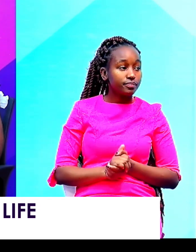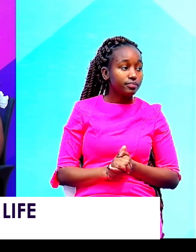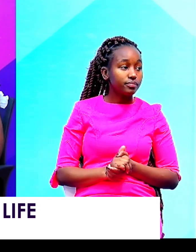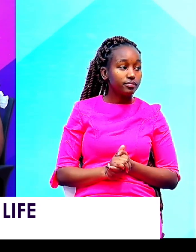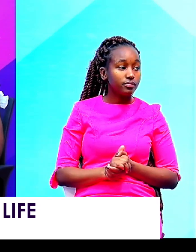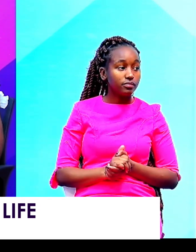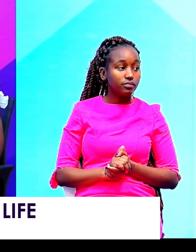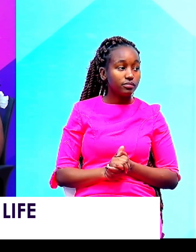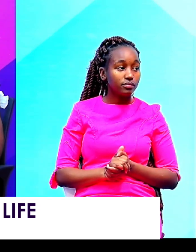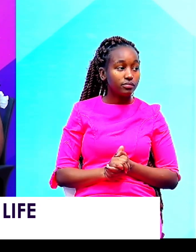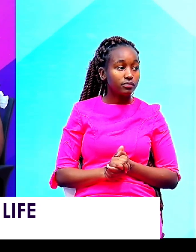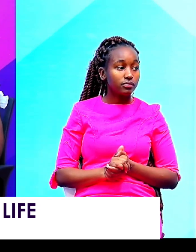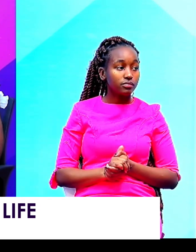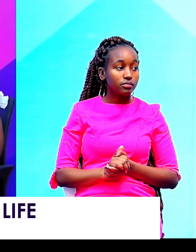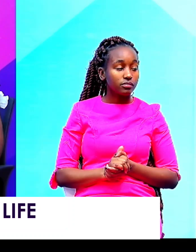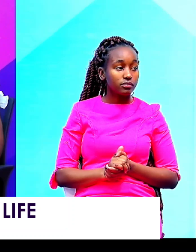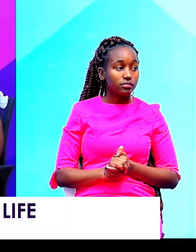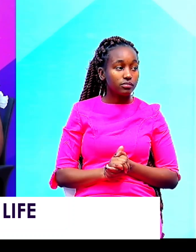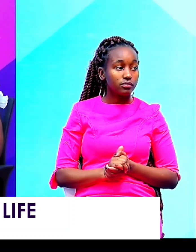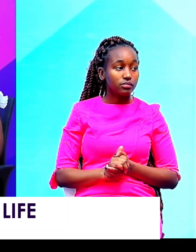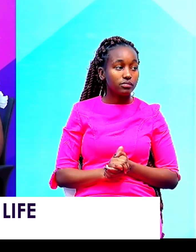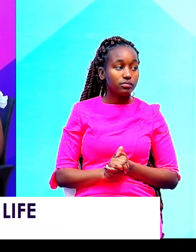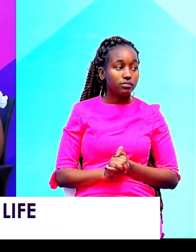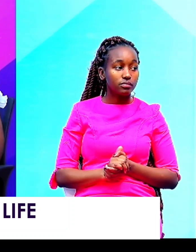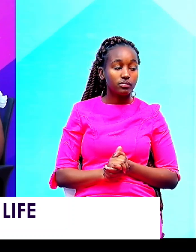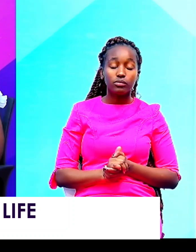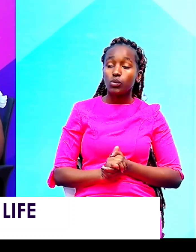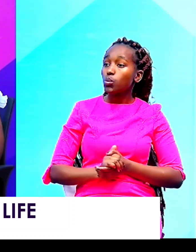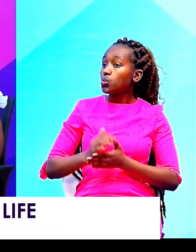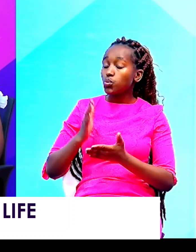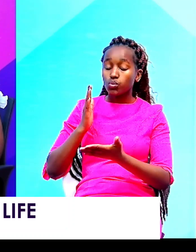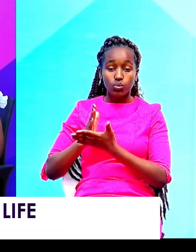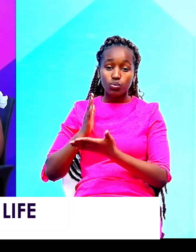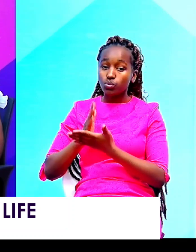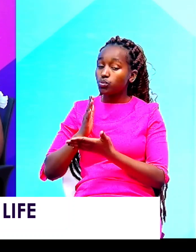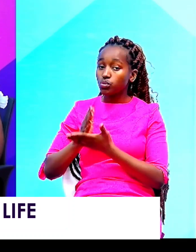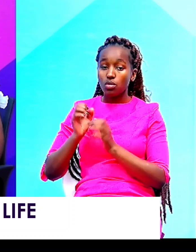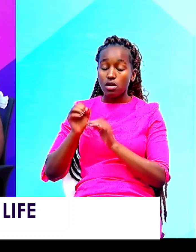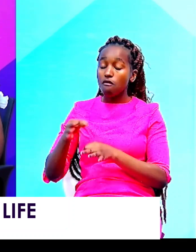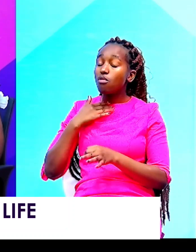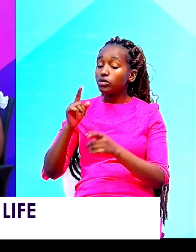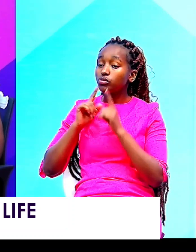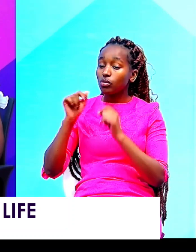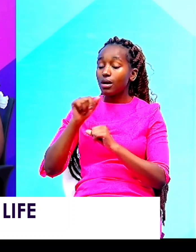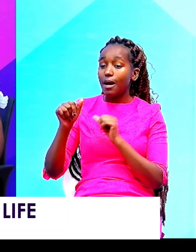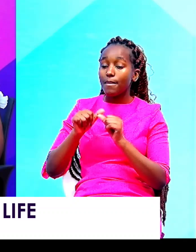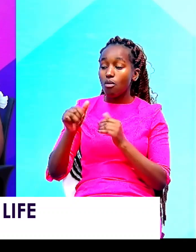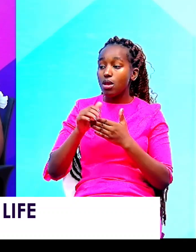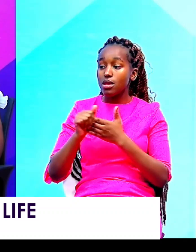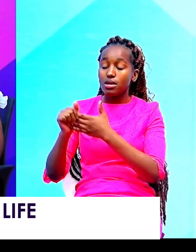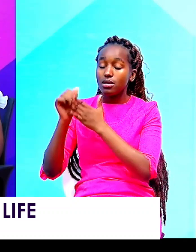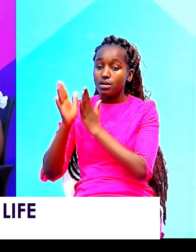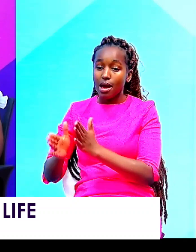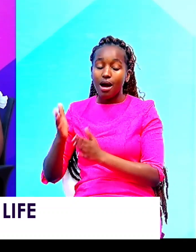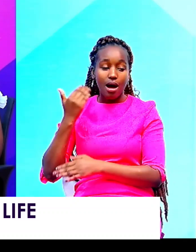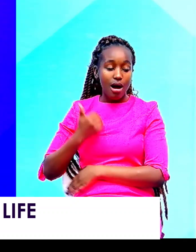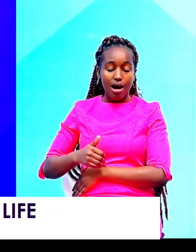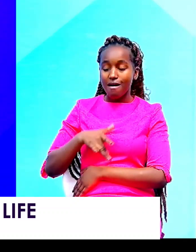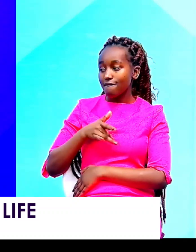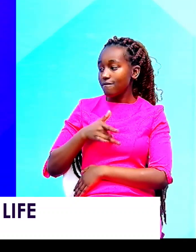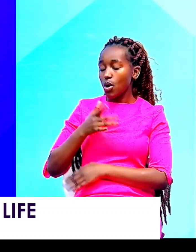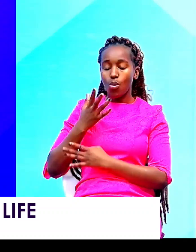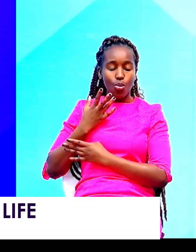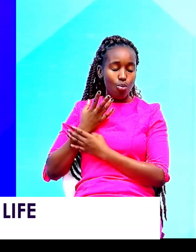I'm telling you, when I want to talk about the leaders, I feel so